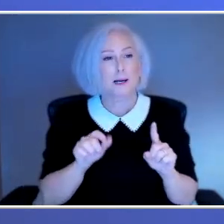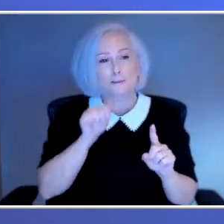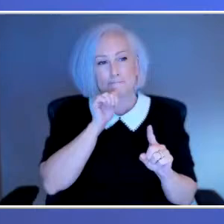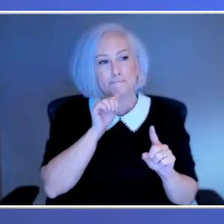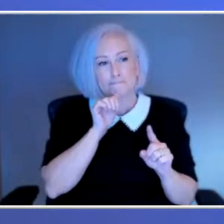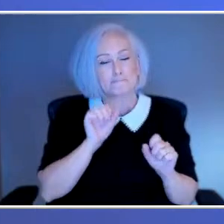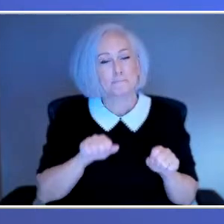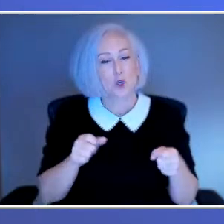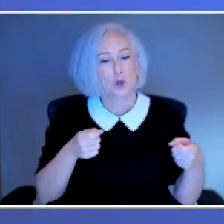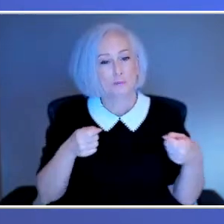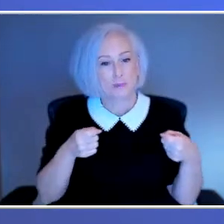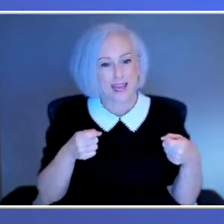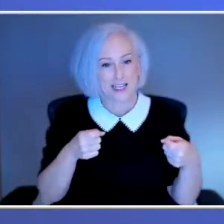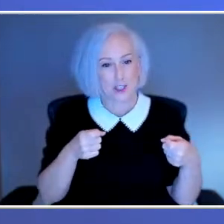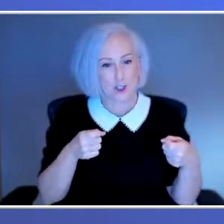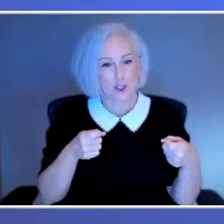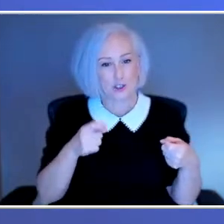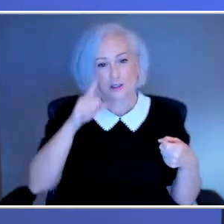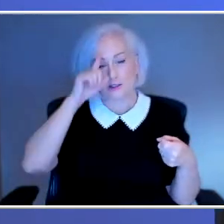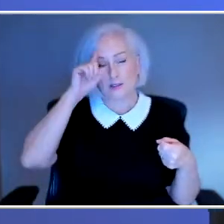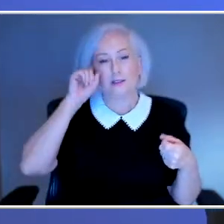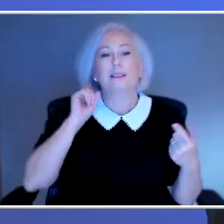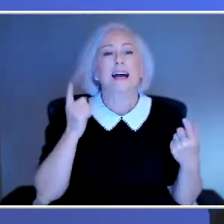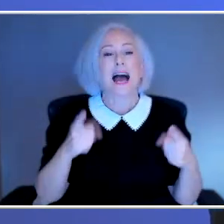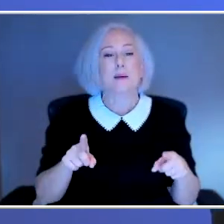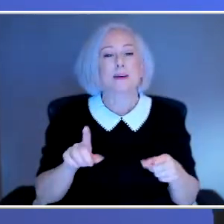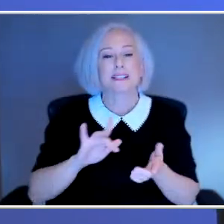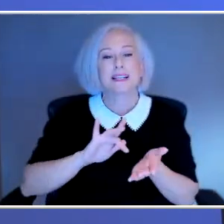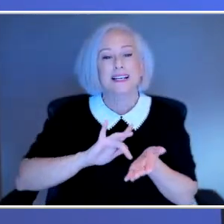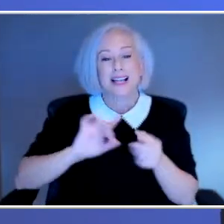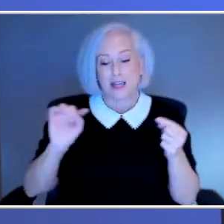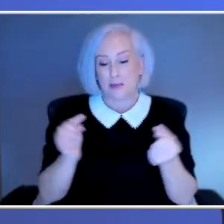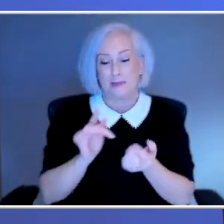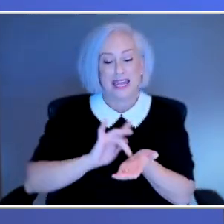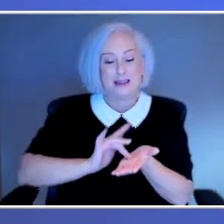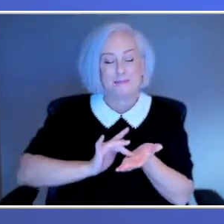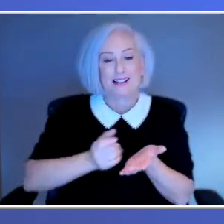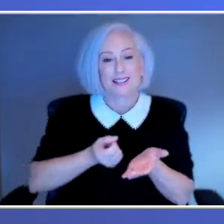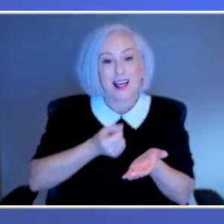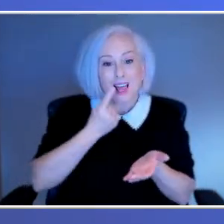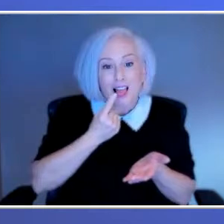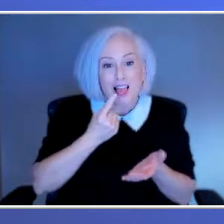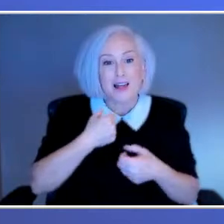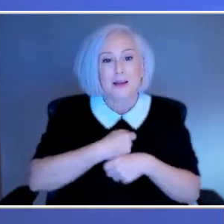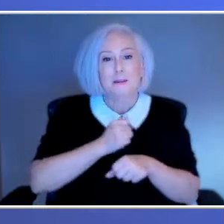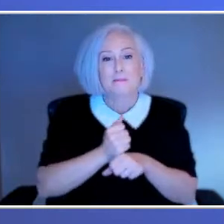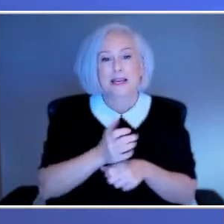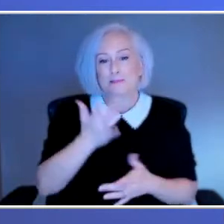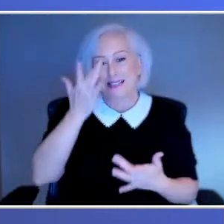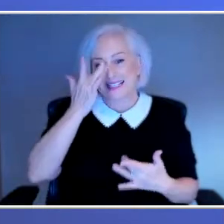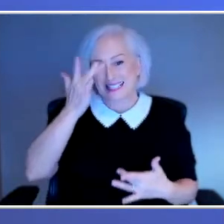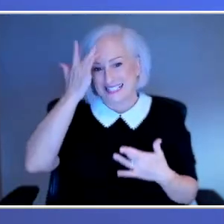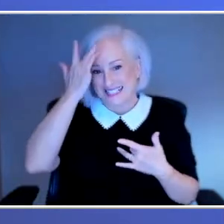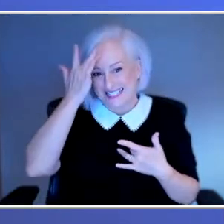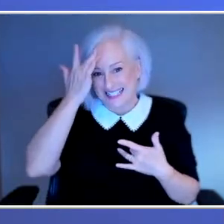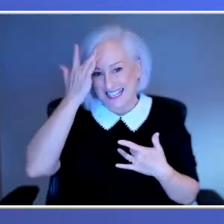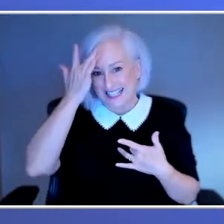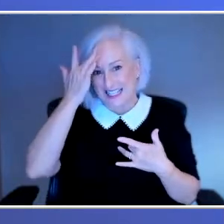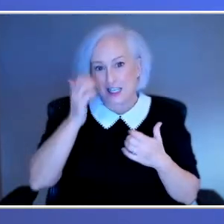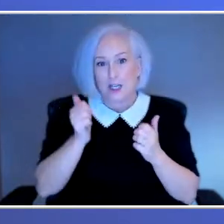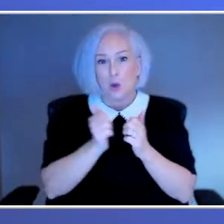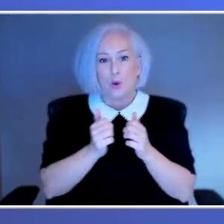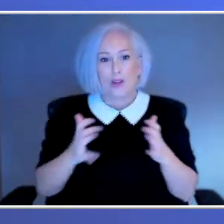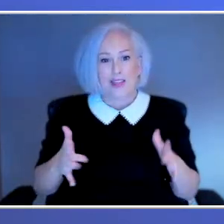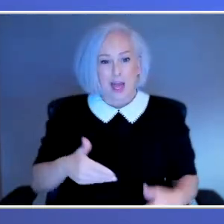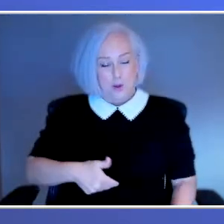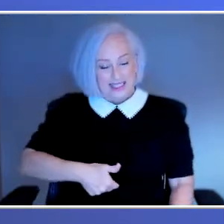was, the pain meds were just making me sick. I think that's maybe because I'm so sensitive without having my stomach.